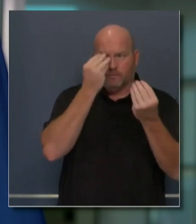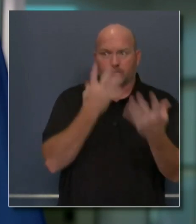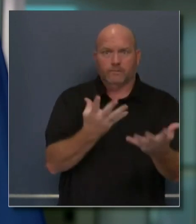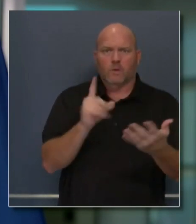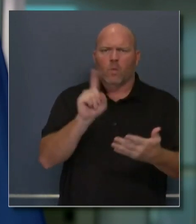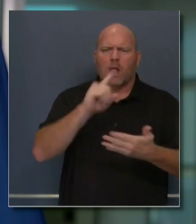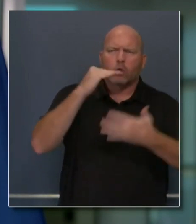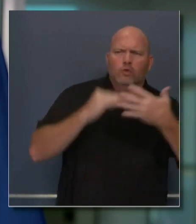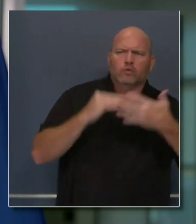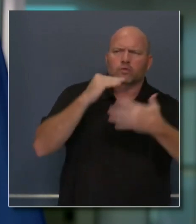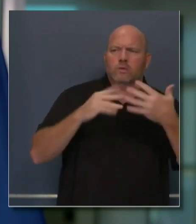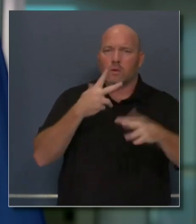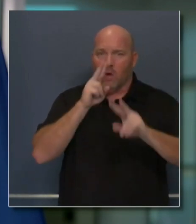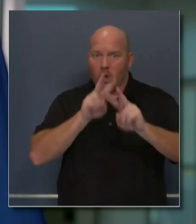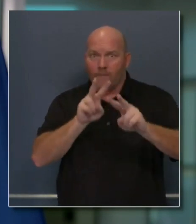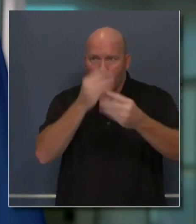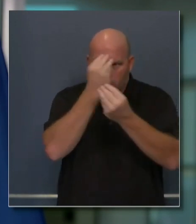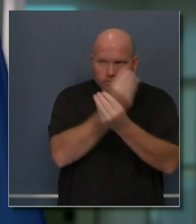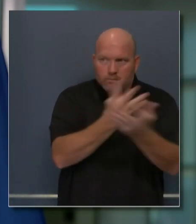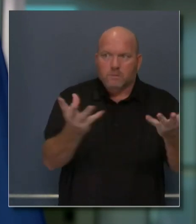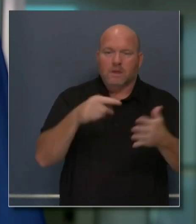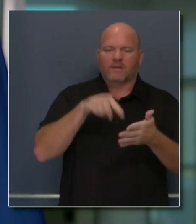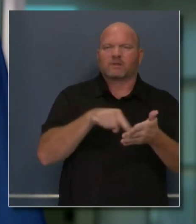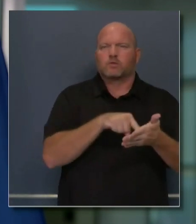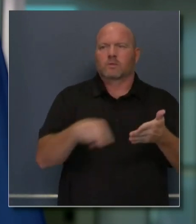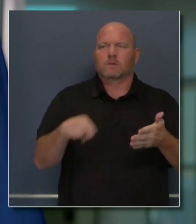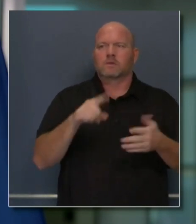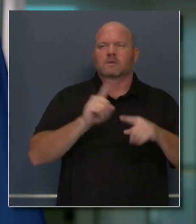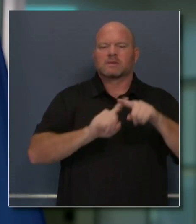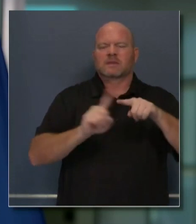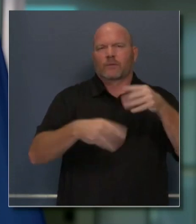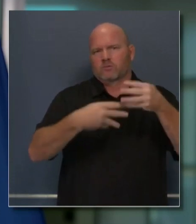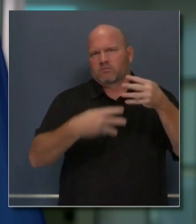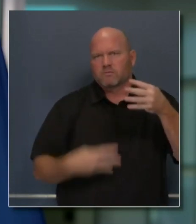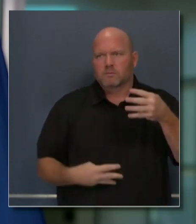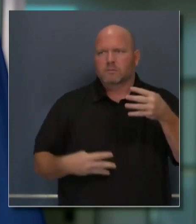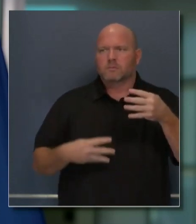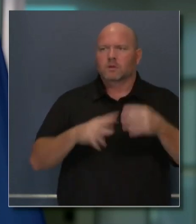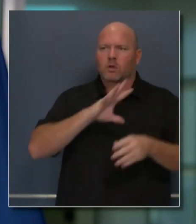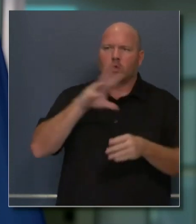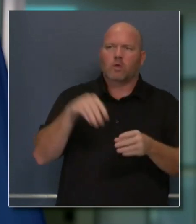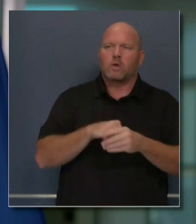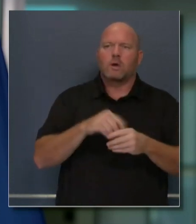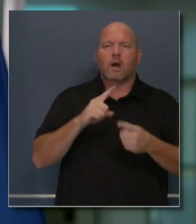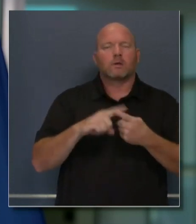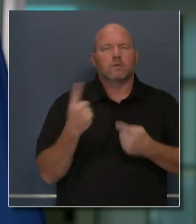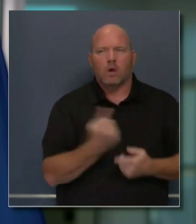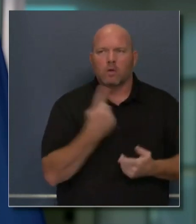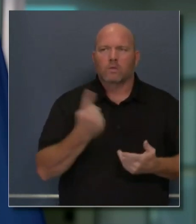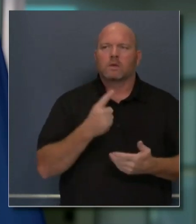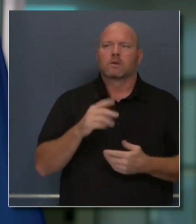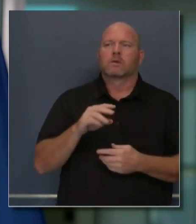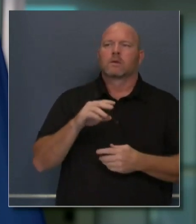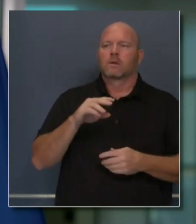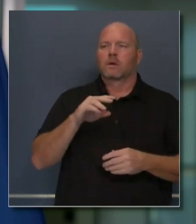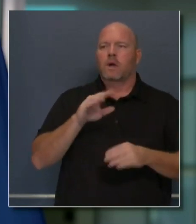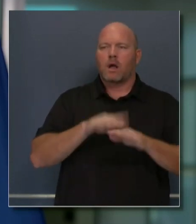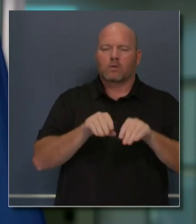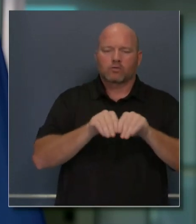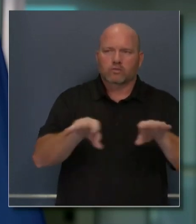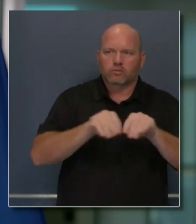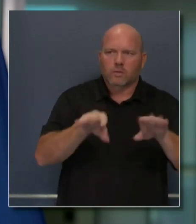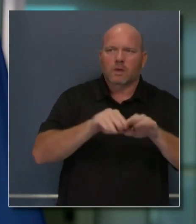forward to updating you later this week on a myriad of other issues, including, as always, an update on transmission rates